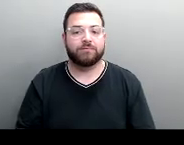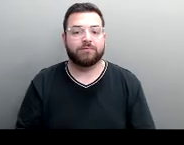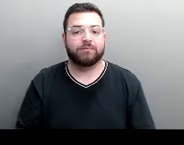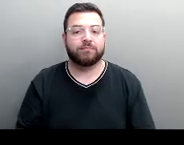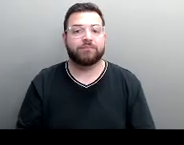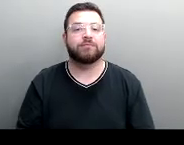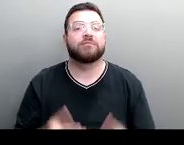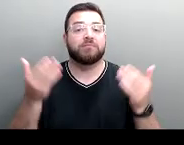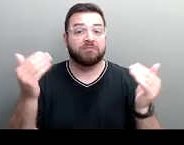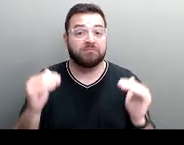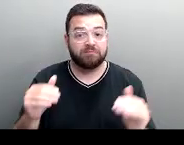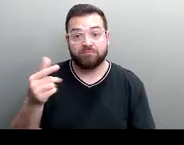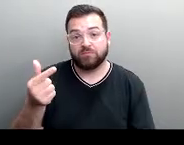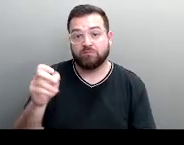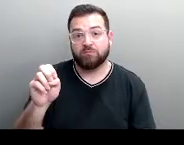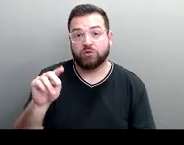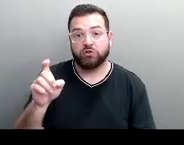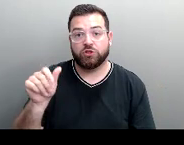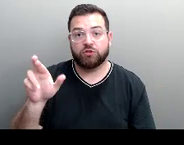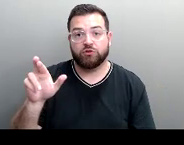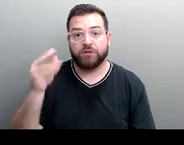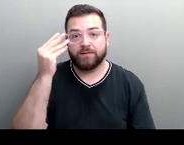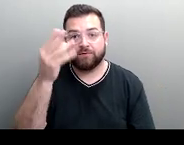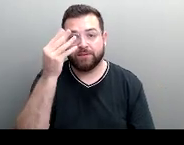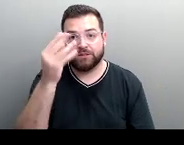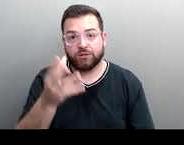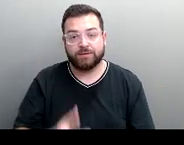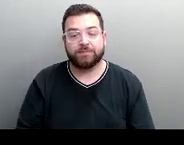And then ask for your gender information.